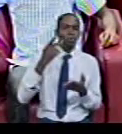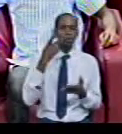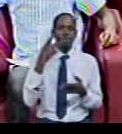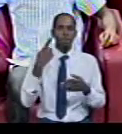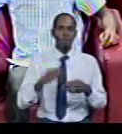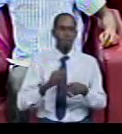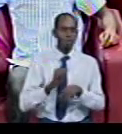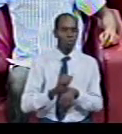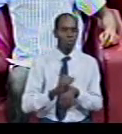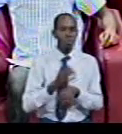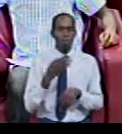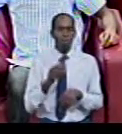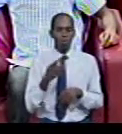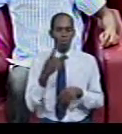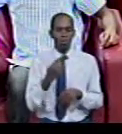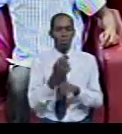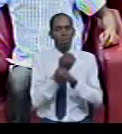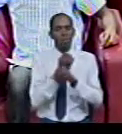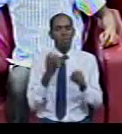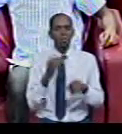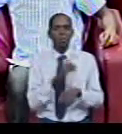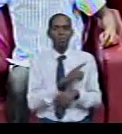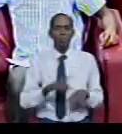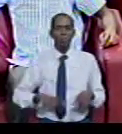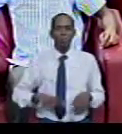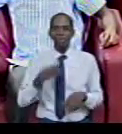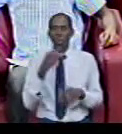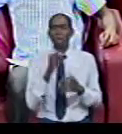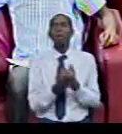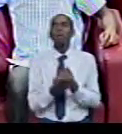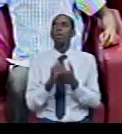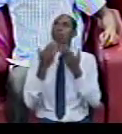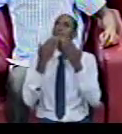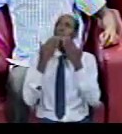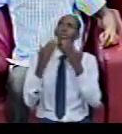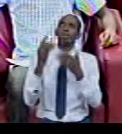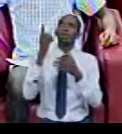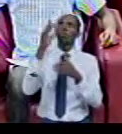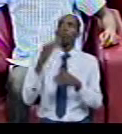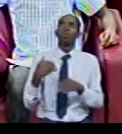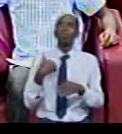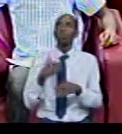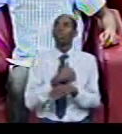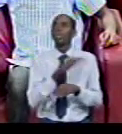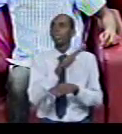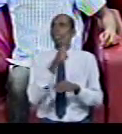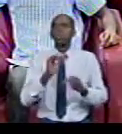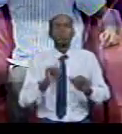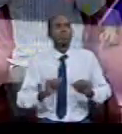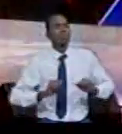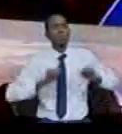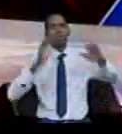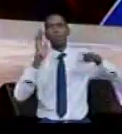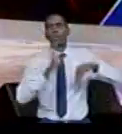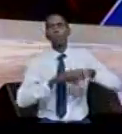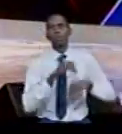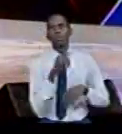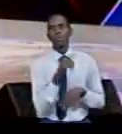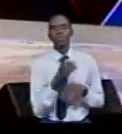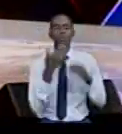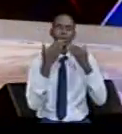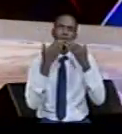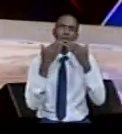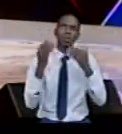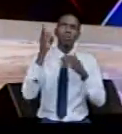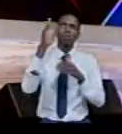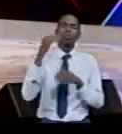the salvation of the Lord, and they say, thank God we didn't give up on him, thank God we didn't give up on her, and